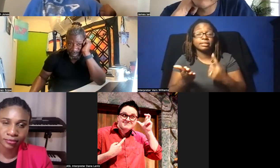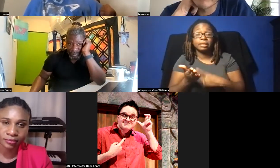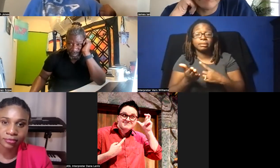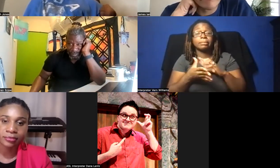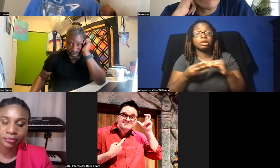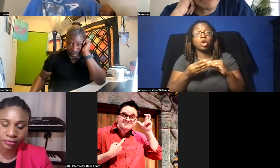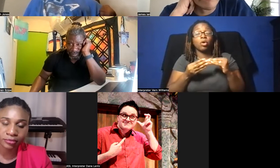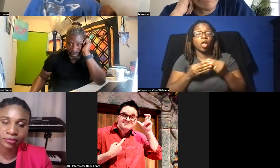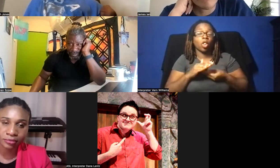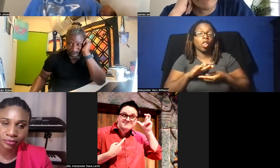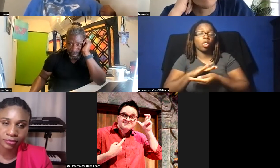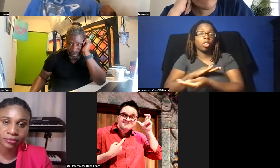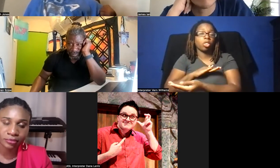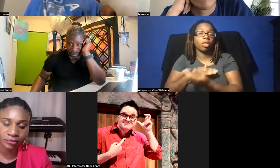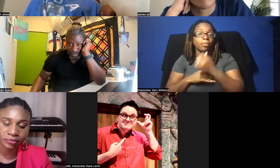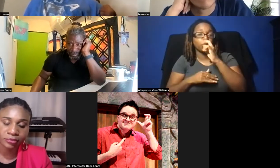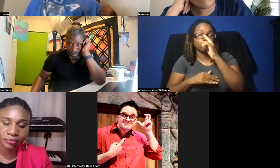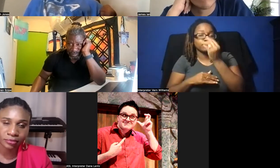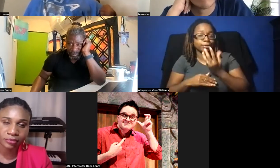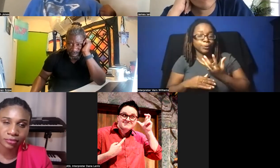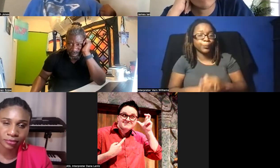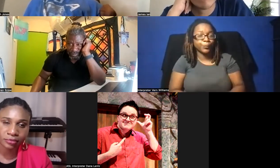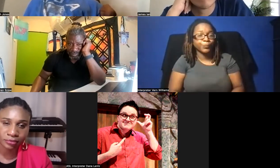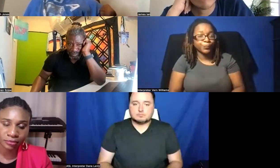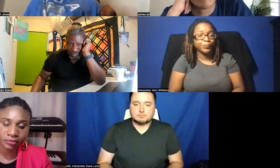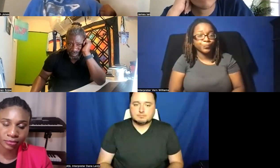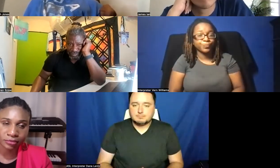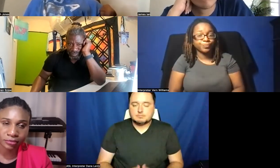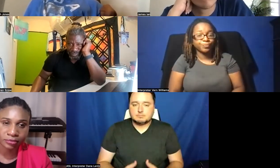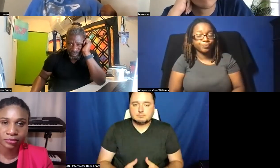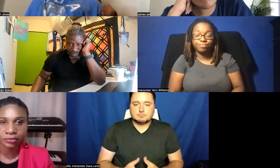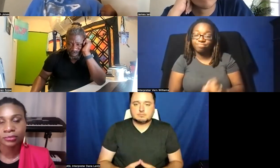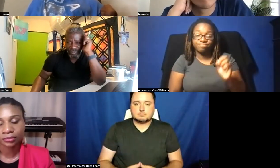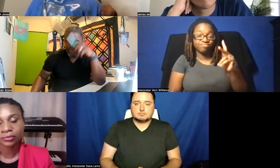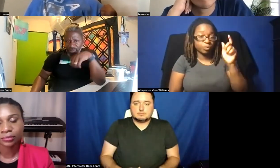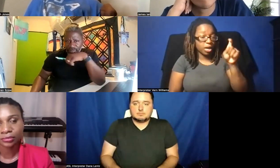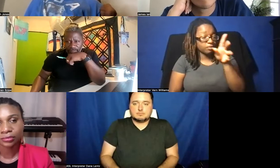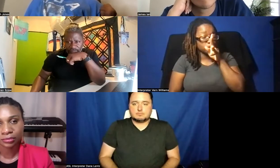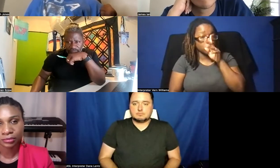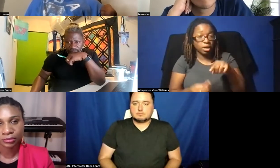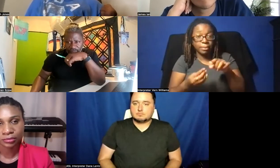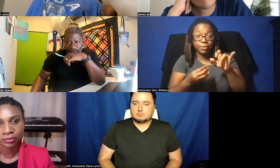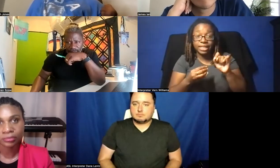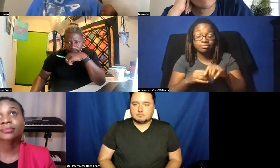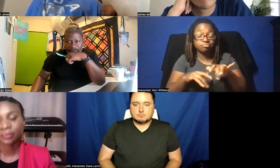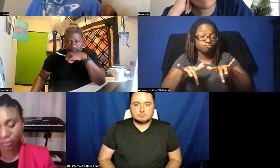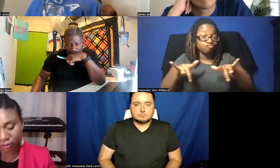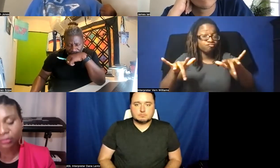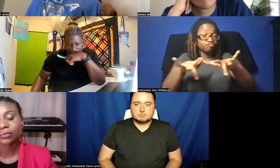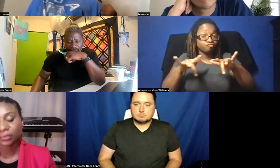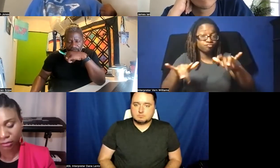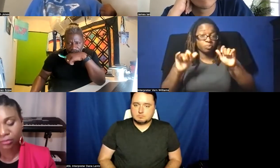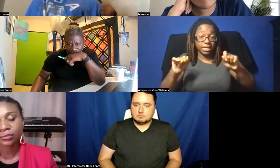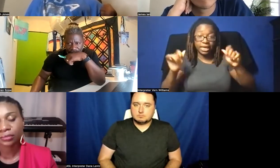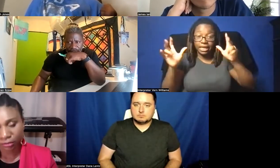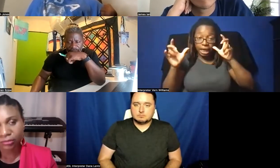buried, right? We don't hear those stories all the time. So let's speak it out and let's record it so it can be heard again